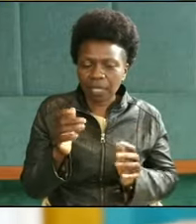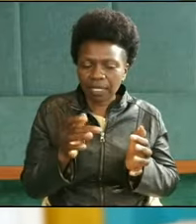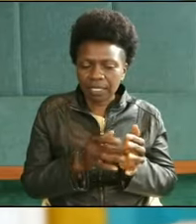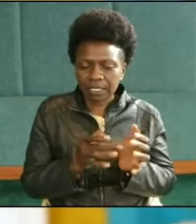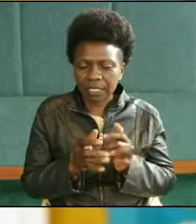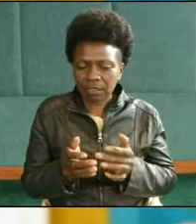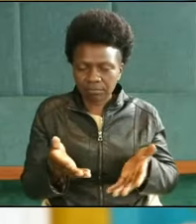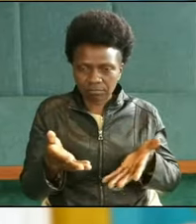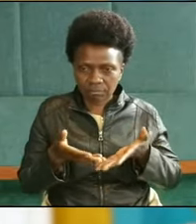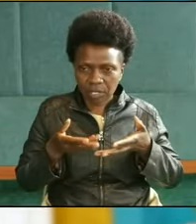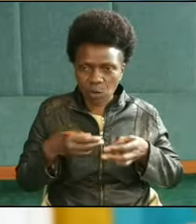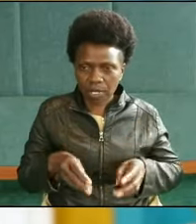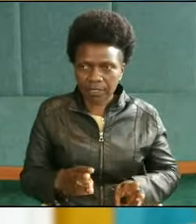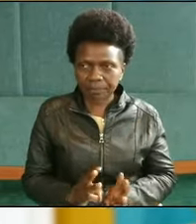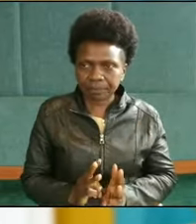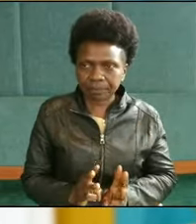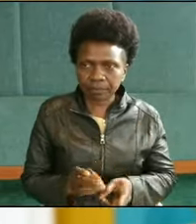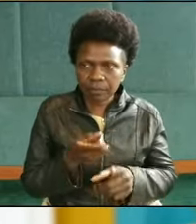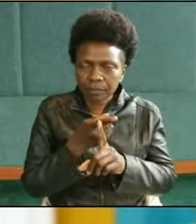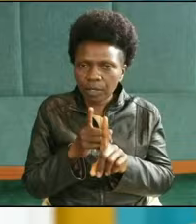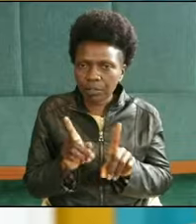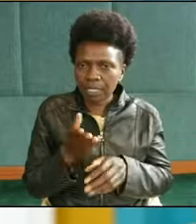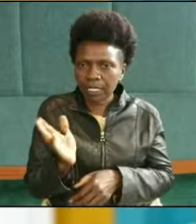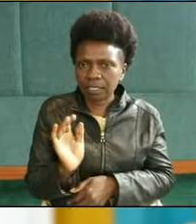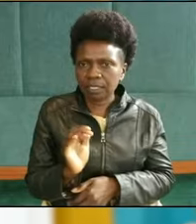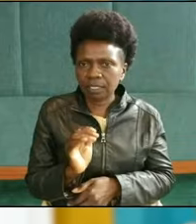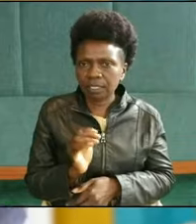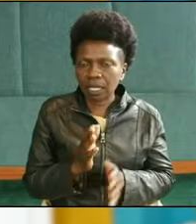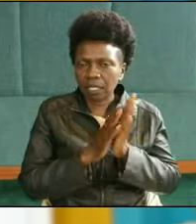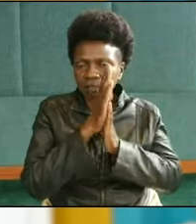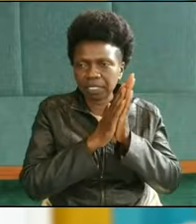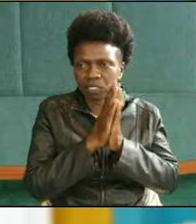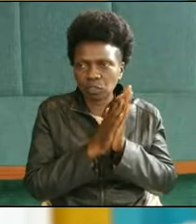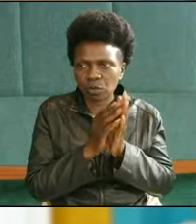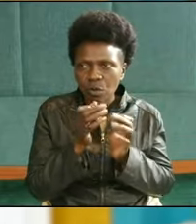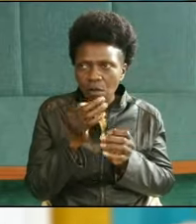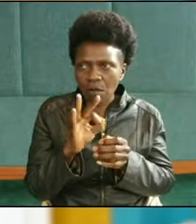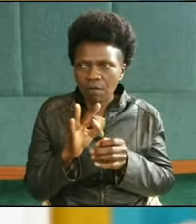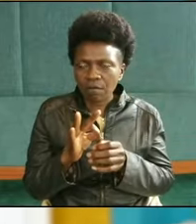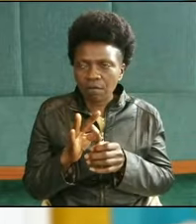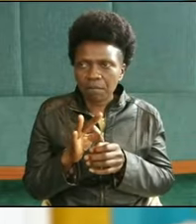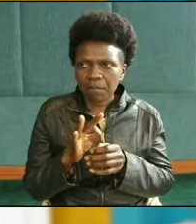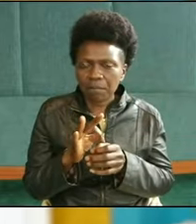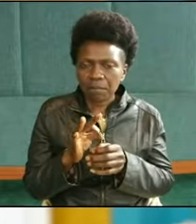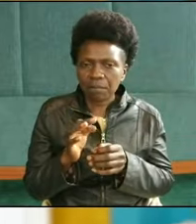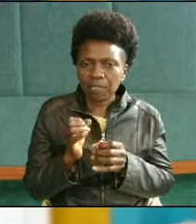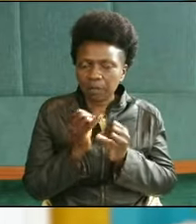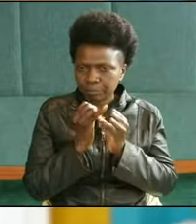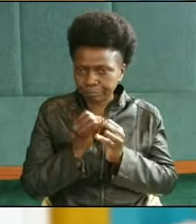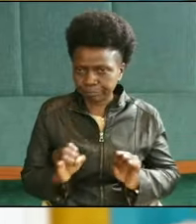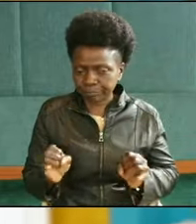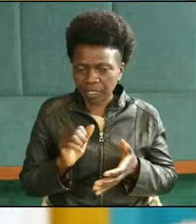Jesus has provided a way, but there is an expectation of a moral excellence